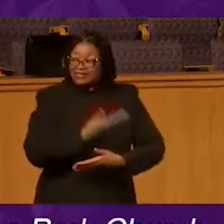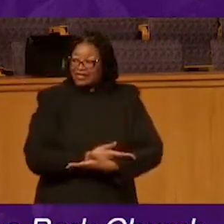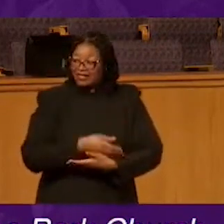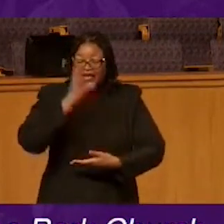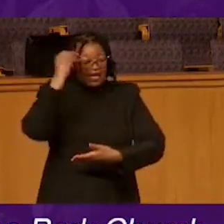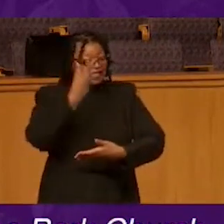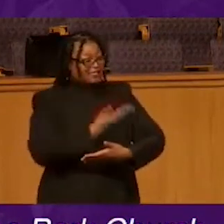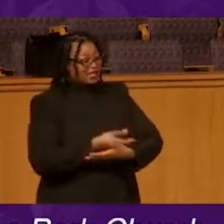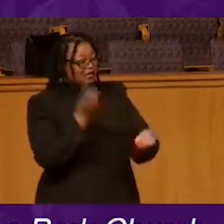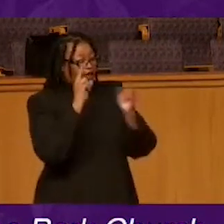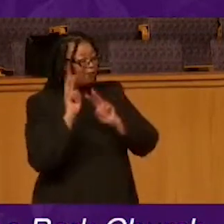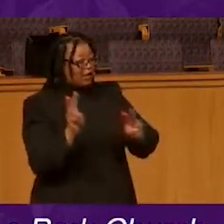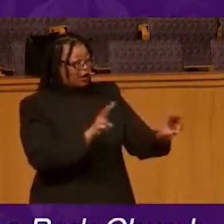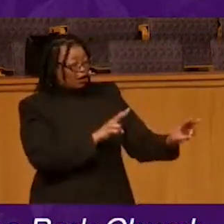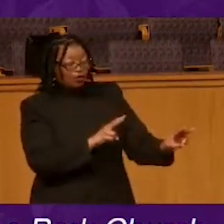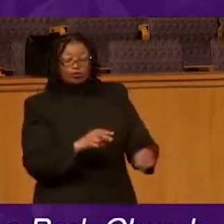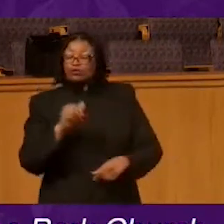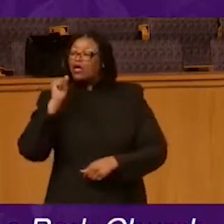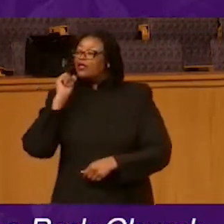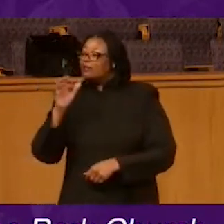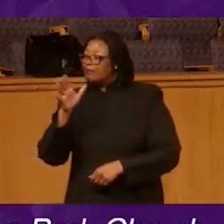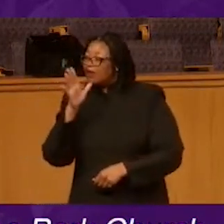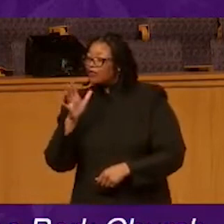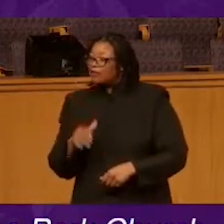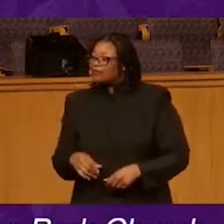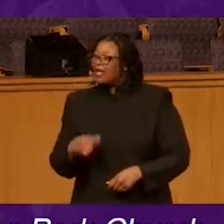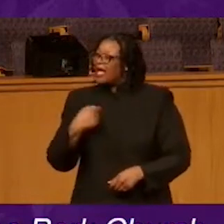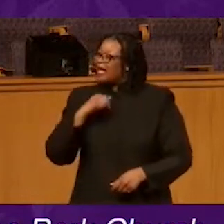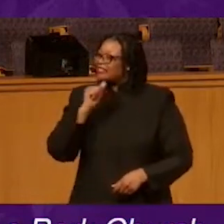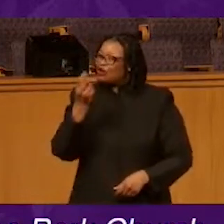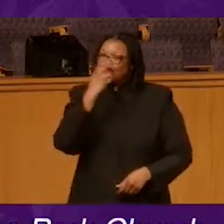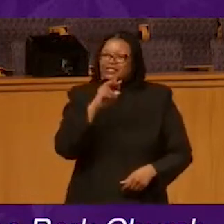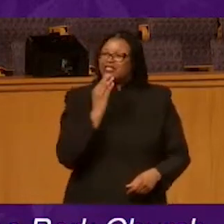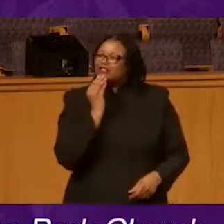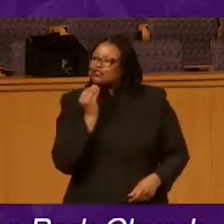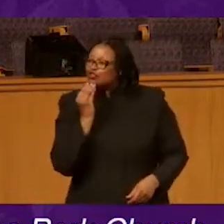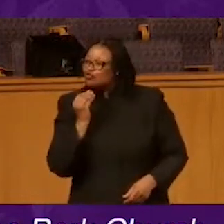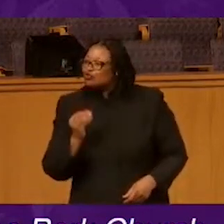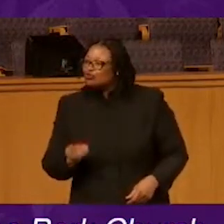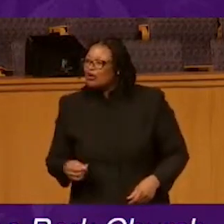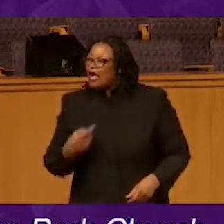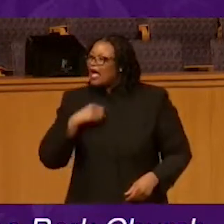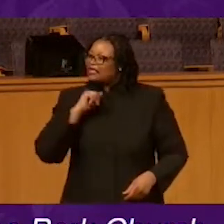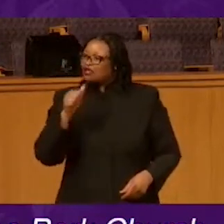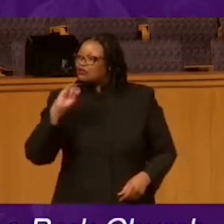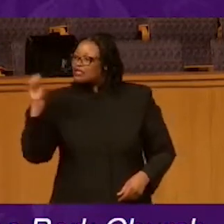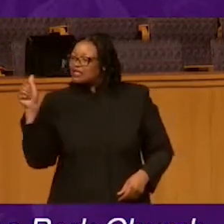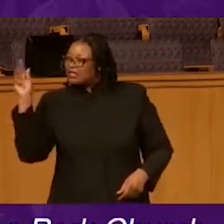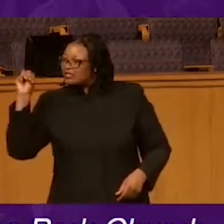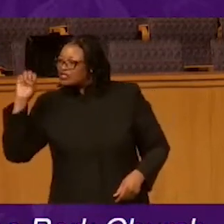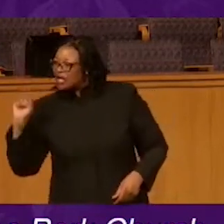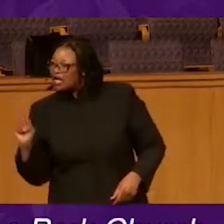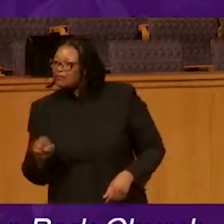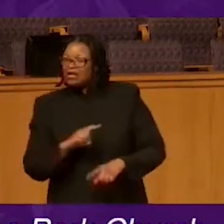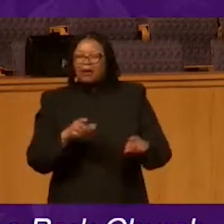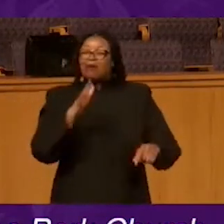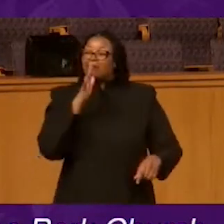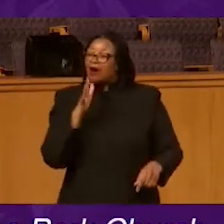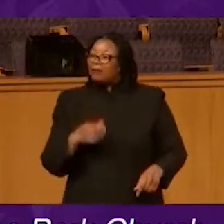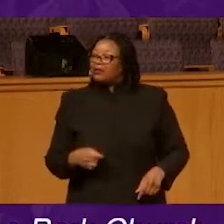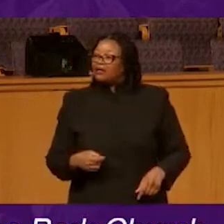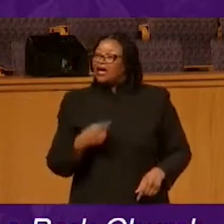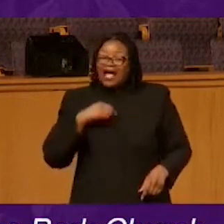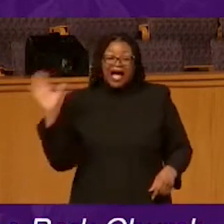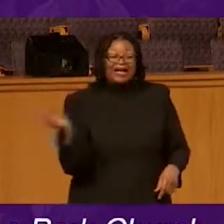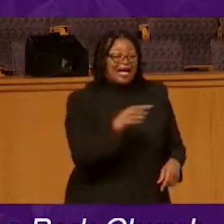son, behold their mother. In other words, I don't see Jude here. I don't see James. But mama, I want you to know, I